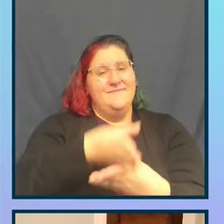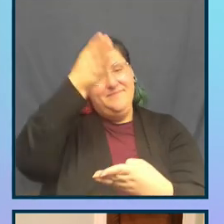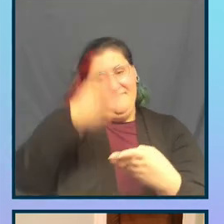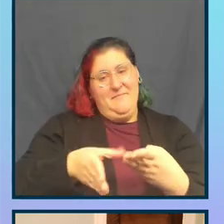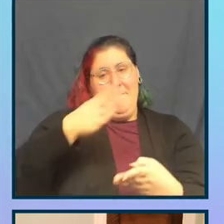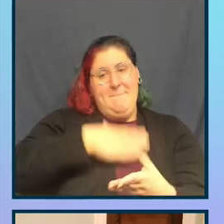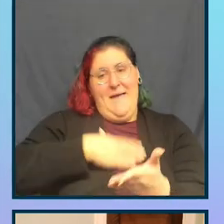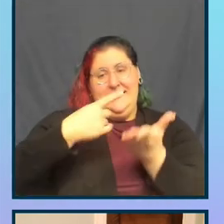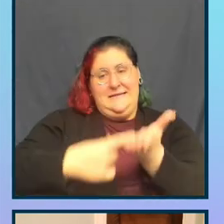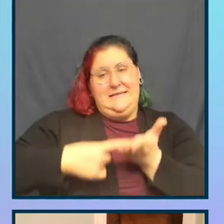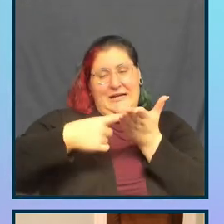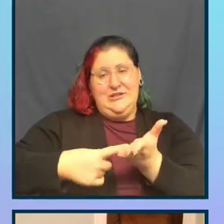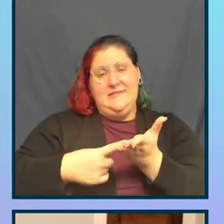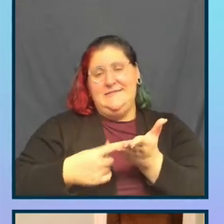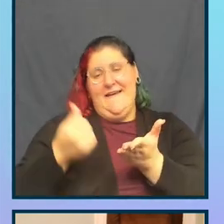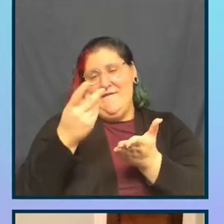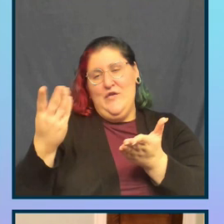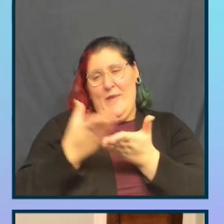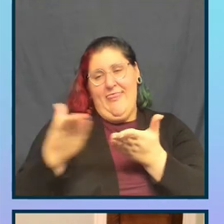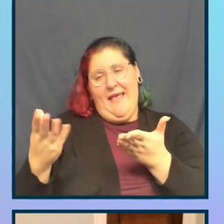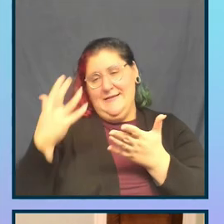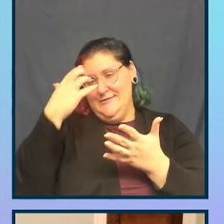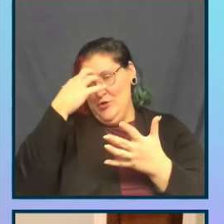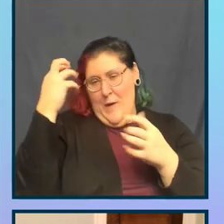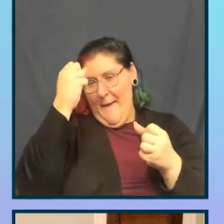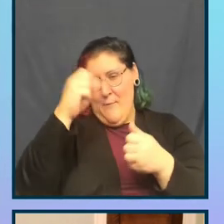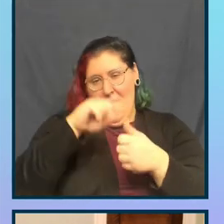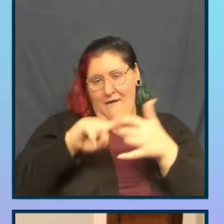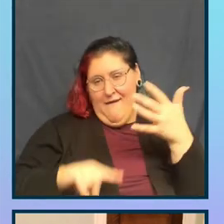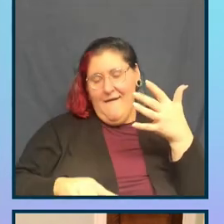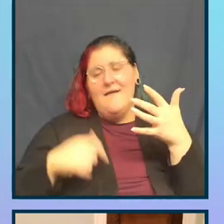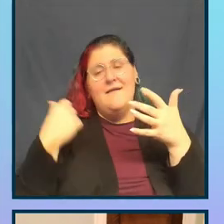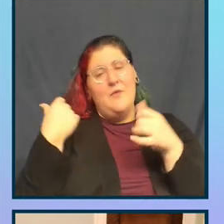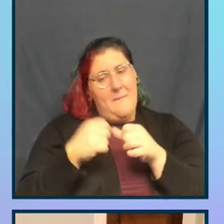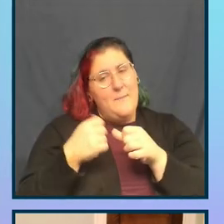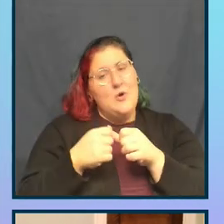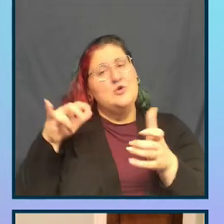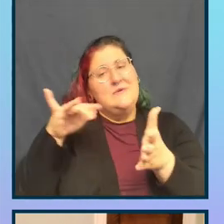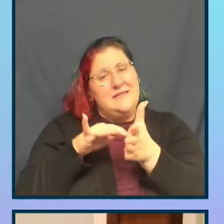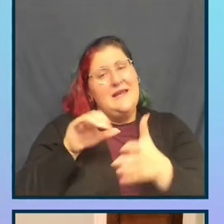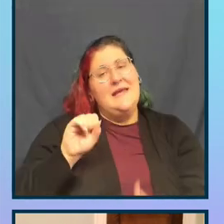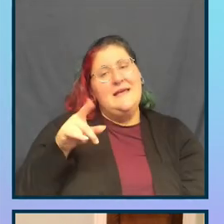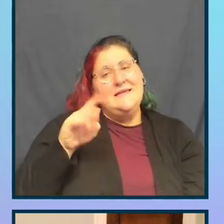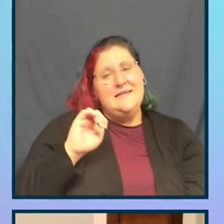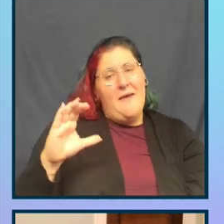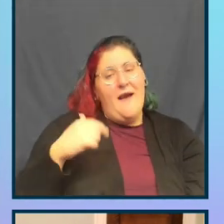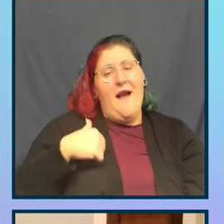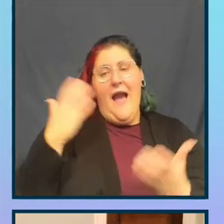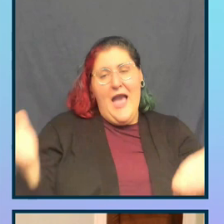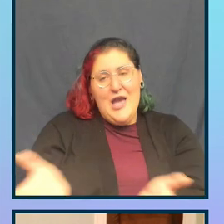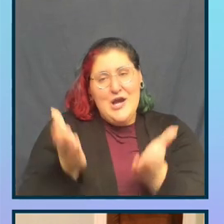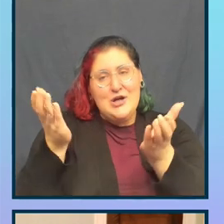discussion. Here are a few takeaways, please. Again, it's so important to study the spec. I encourage everyone to install and use